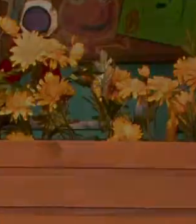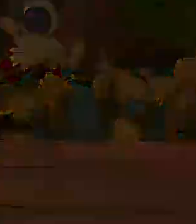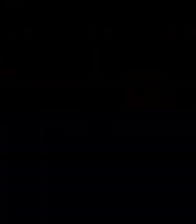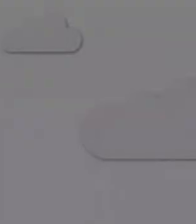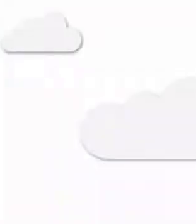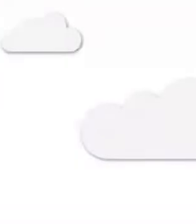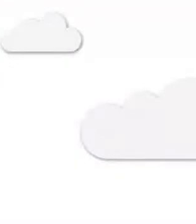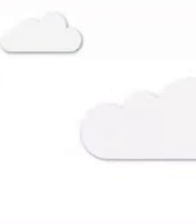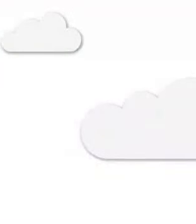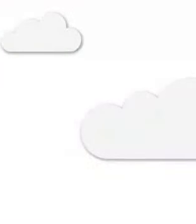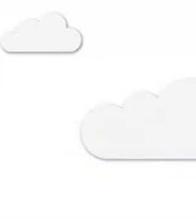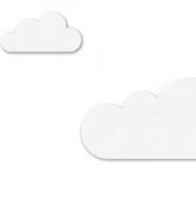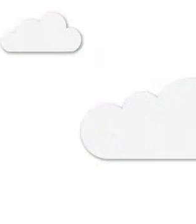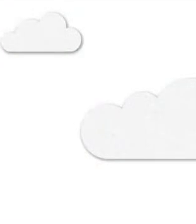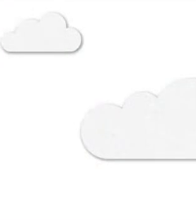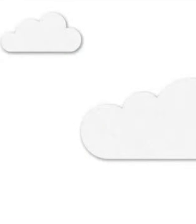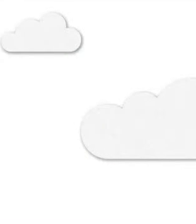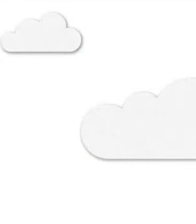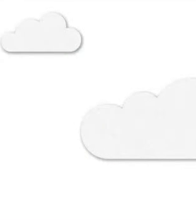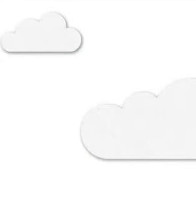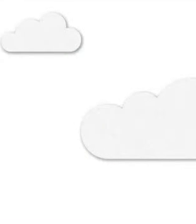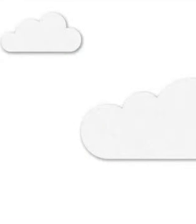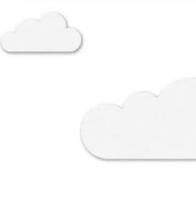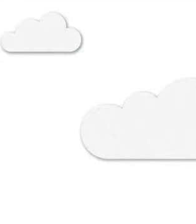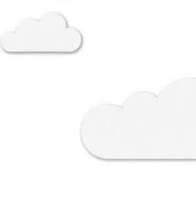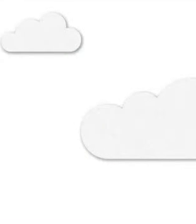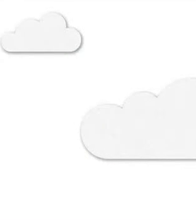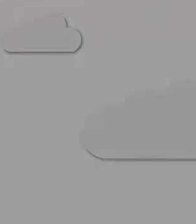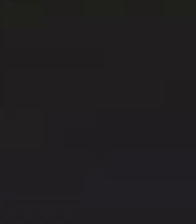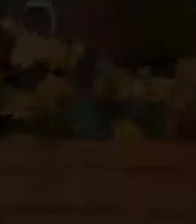Caring for each other because we are all in this together.